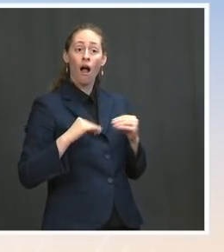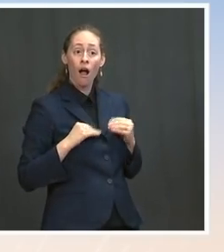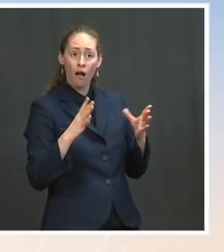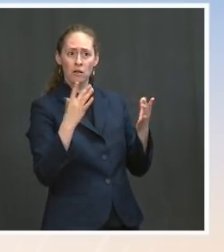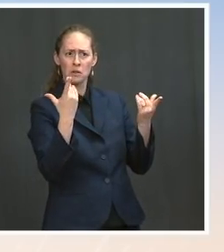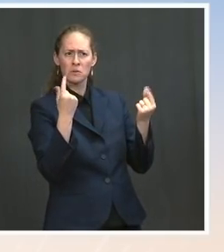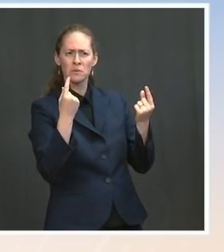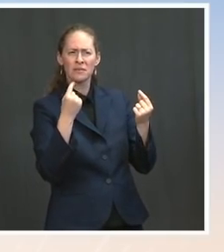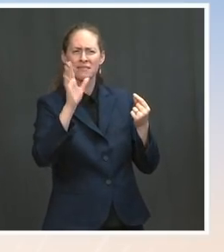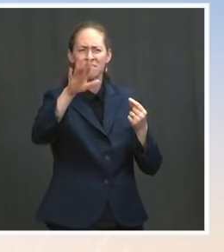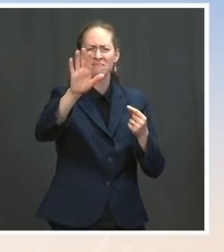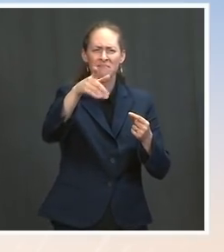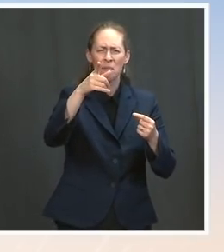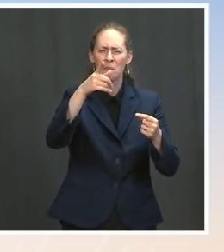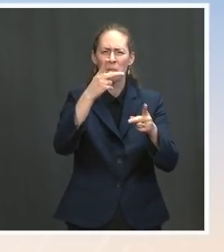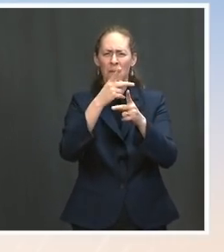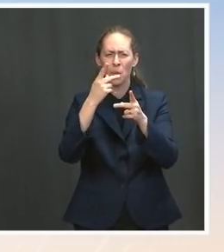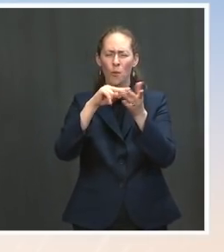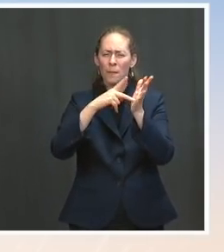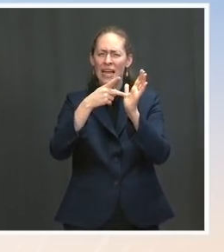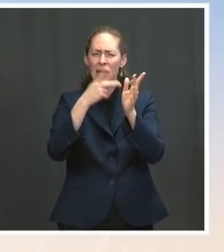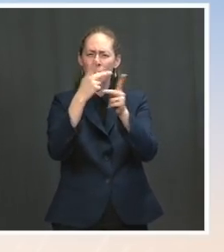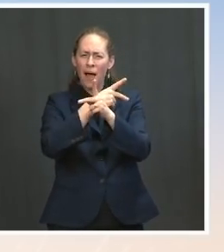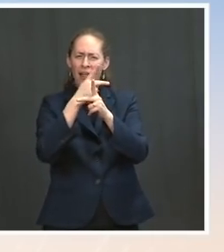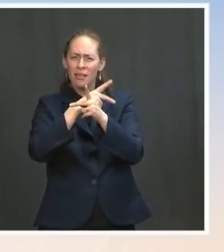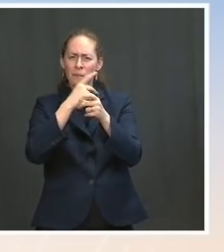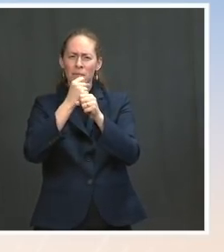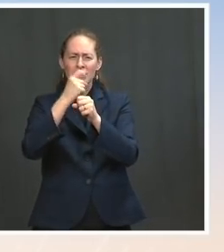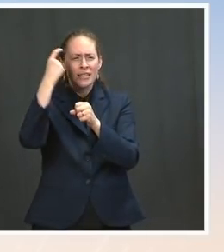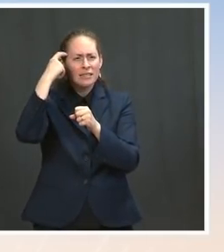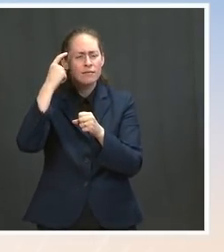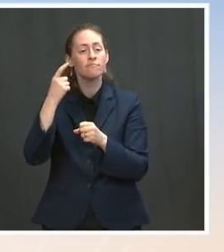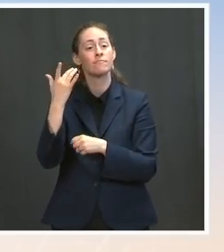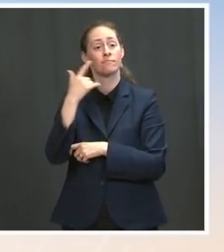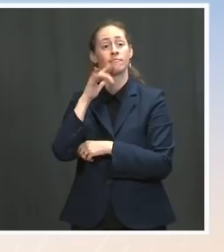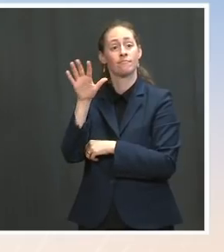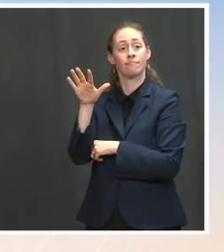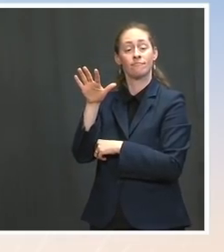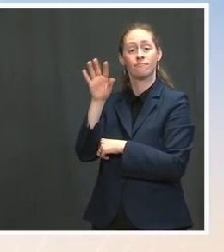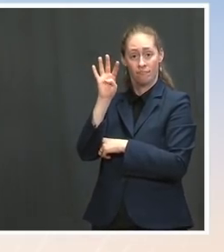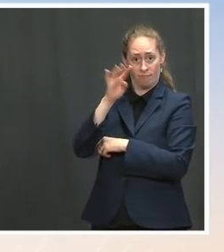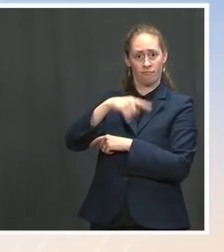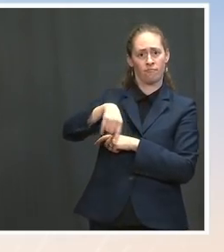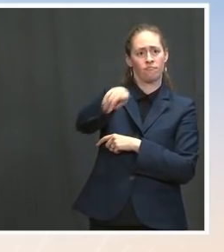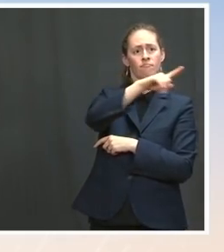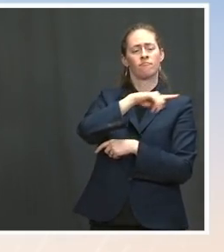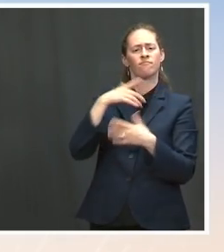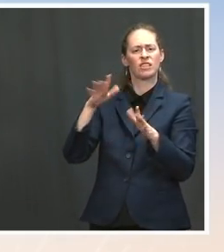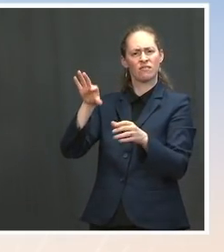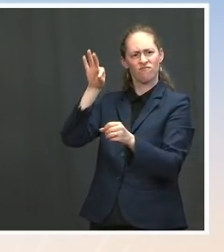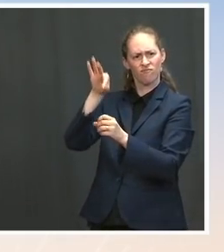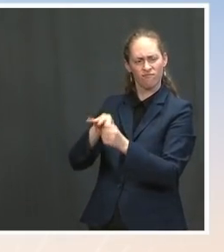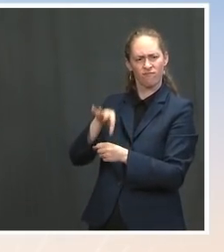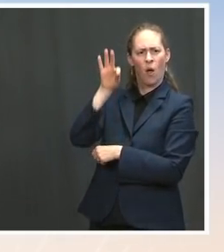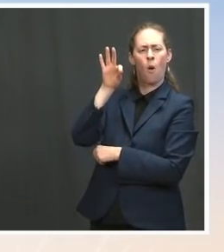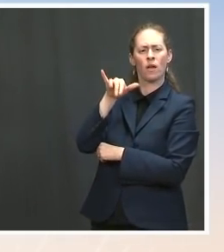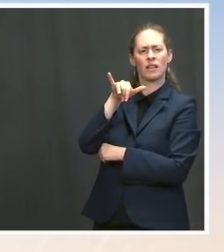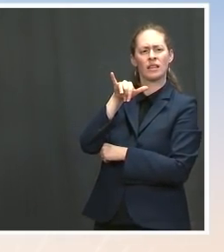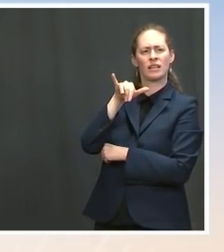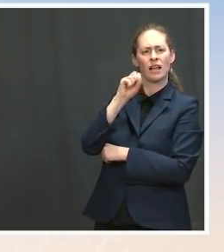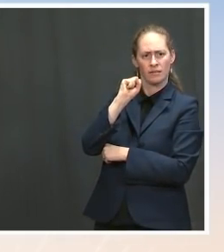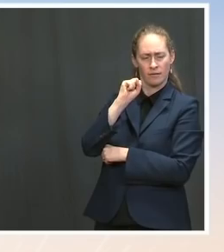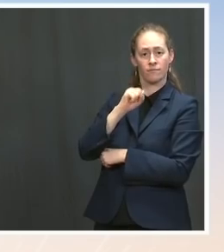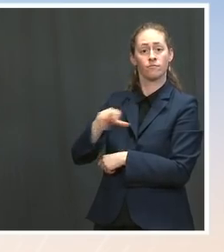makes sense, what do you mean by that? I mean the fact that 54 lawmakers in the Senate voted yes, 35 voted no, and the bill did not